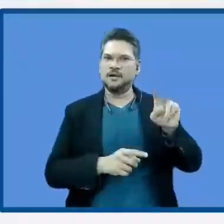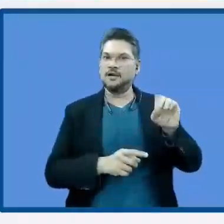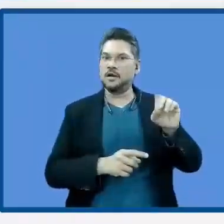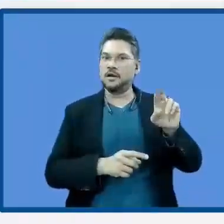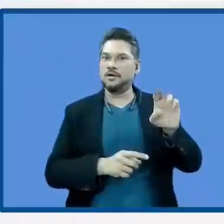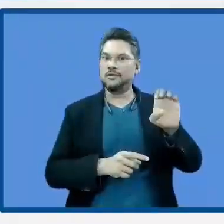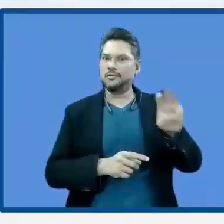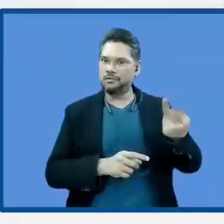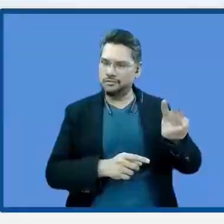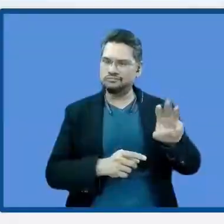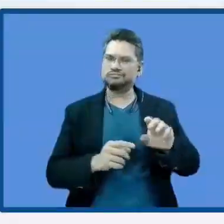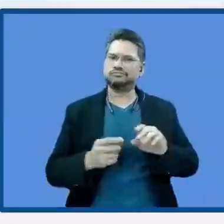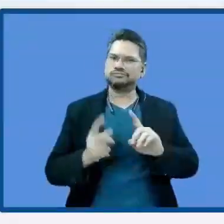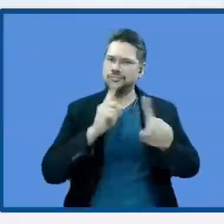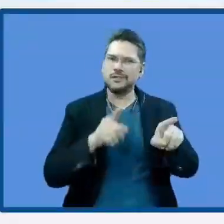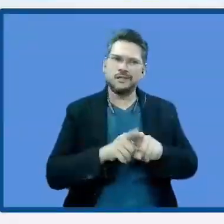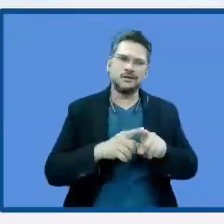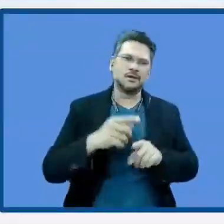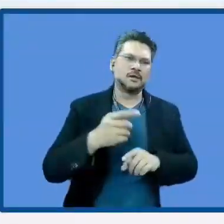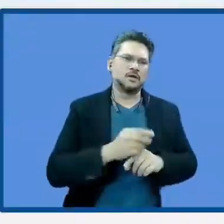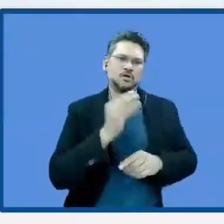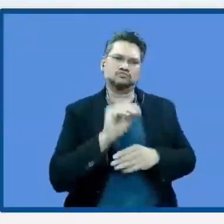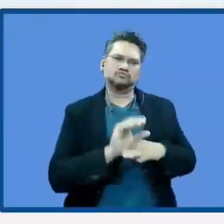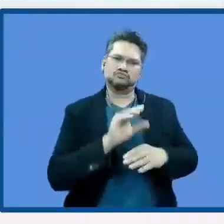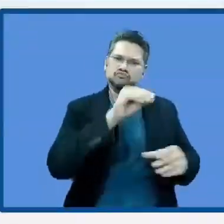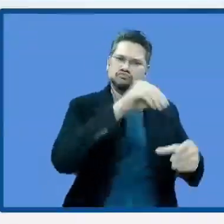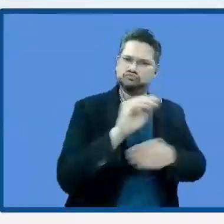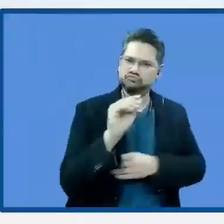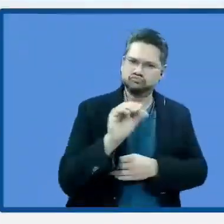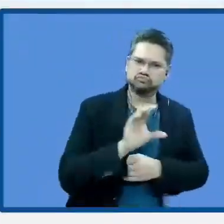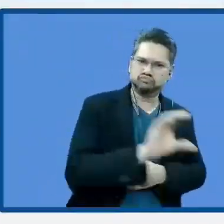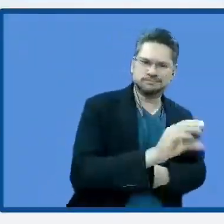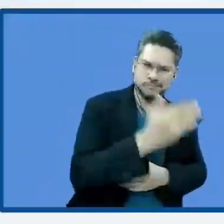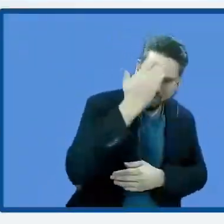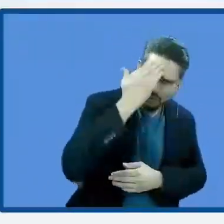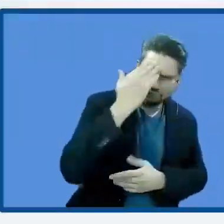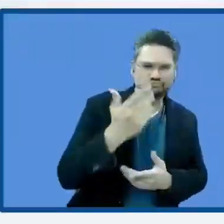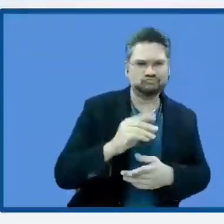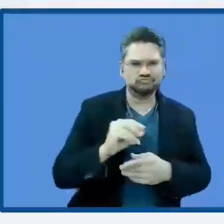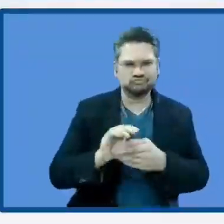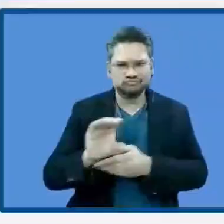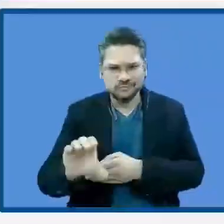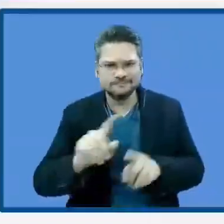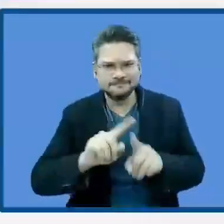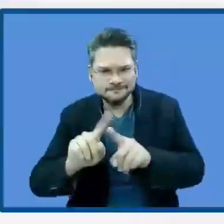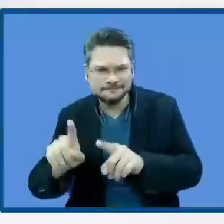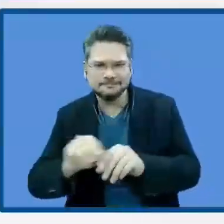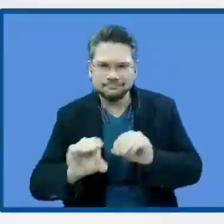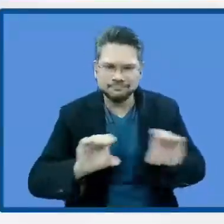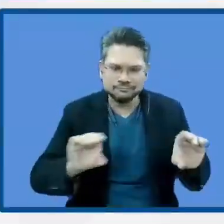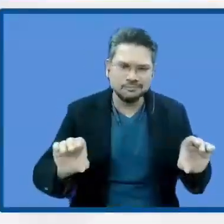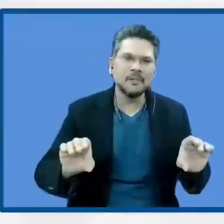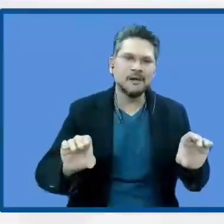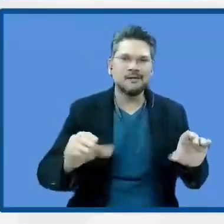knowledge, investment in reduction, and also validation of financing mechanisms allowing us to enlarge our